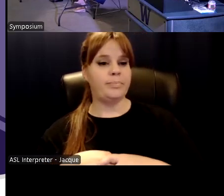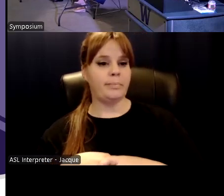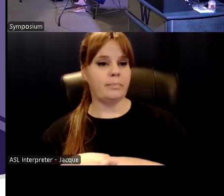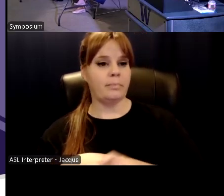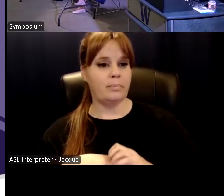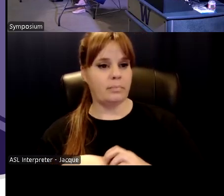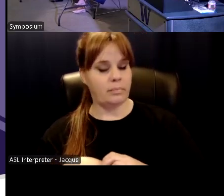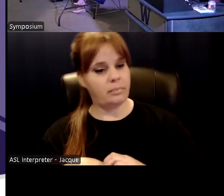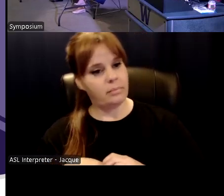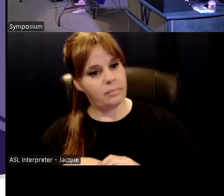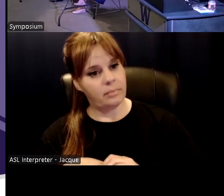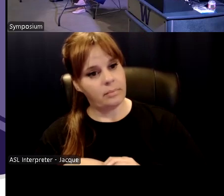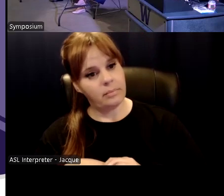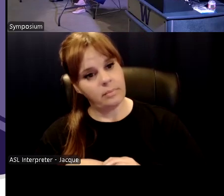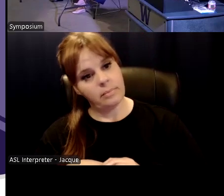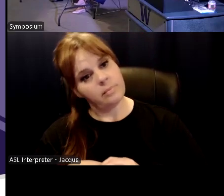can, yeah.